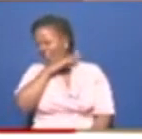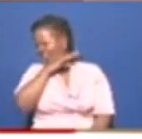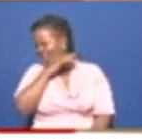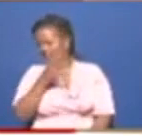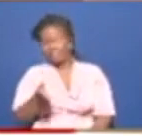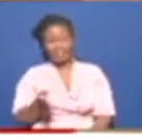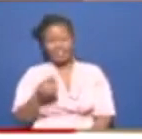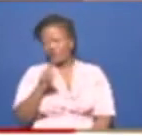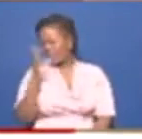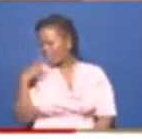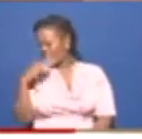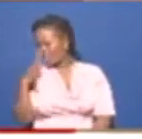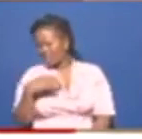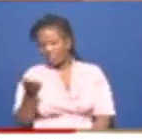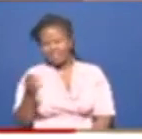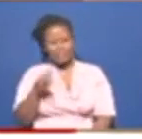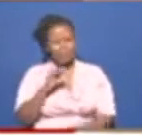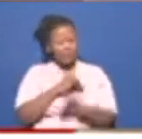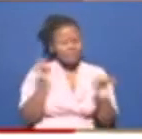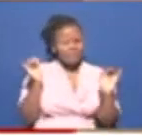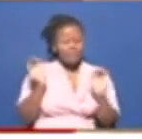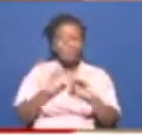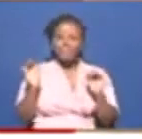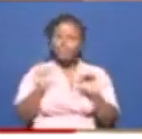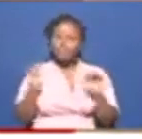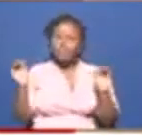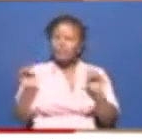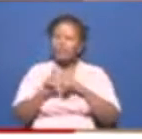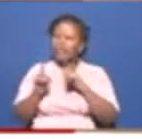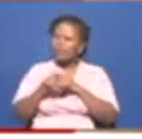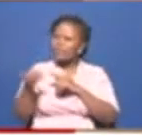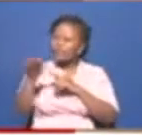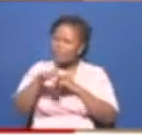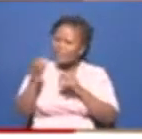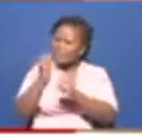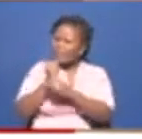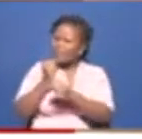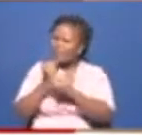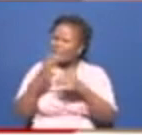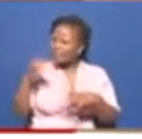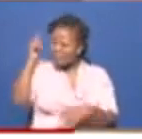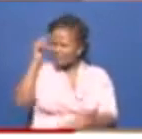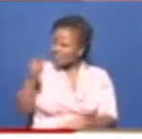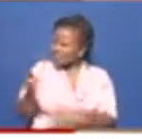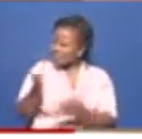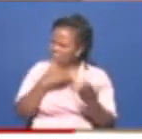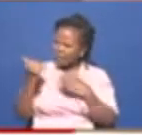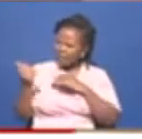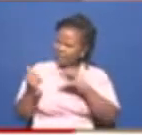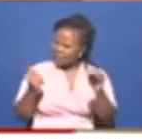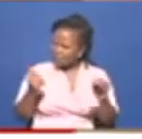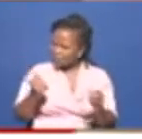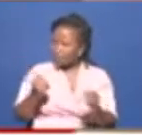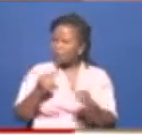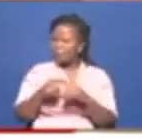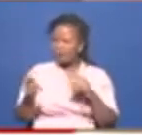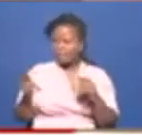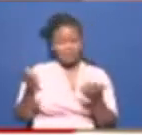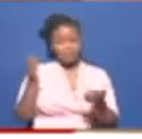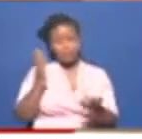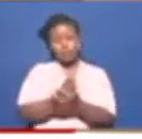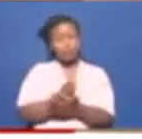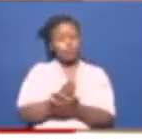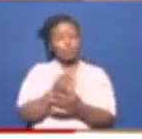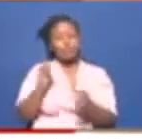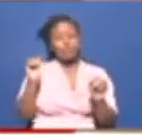in hygiene. I mean, so many things in the workplace. You're only smelling, you would wonder, don't you clean well? Don't you take a bath? But in the real sense, a person could be having